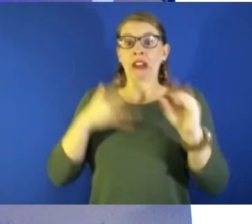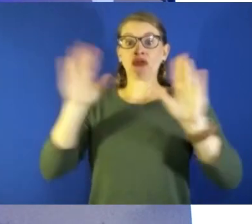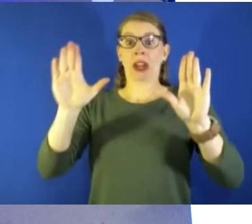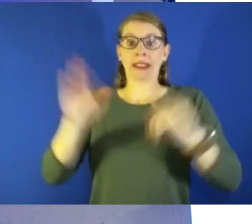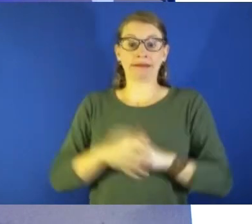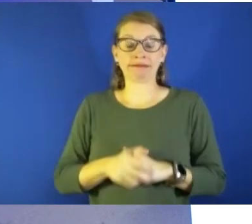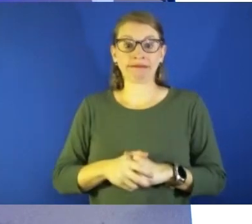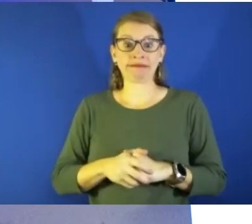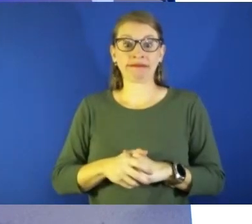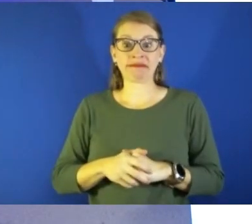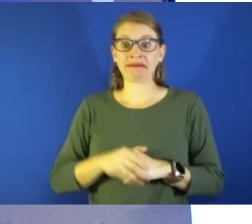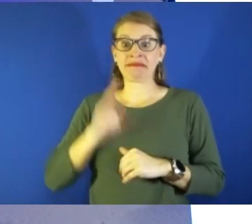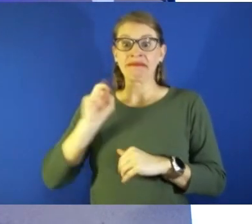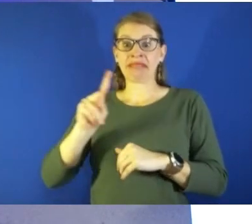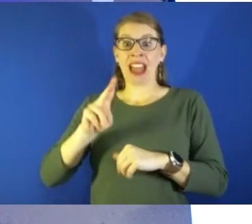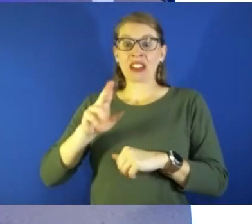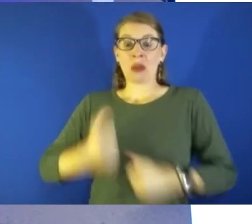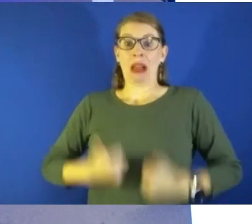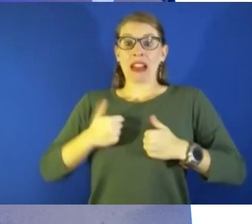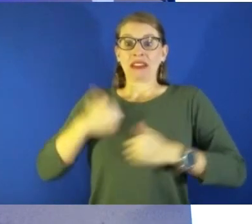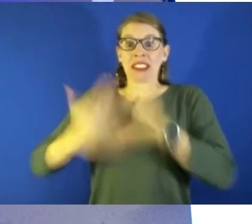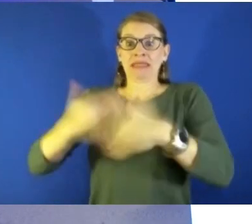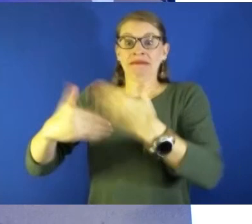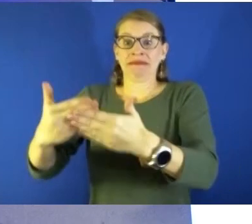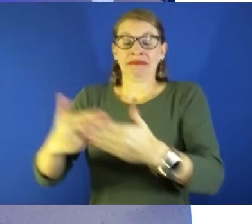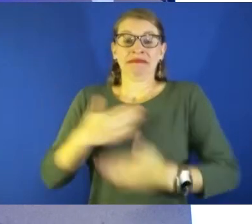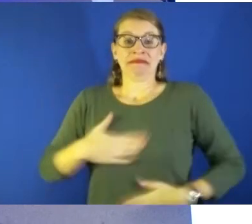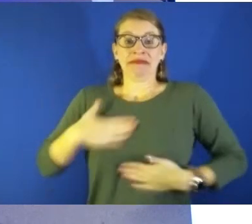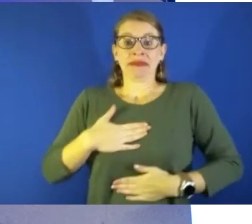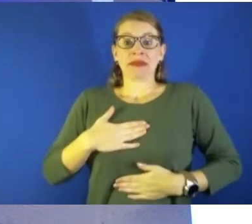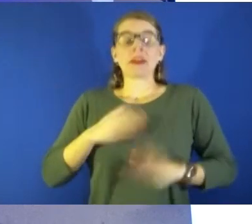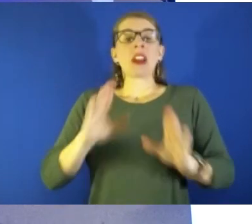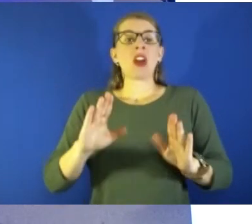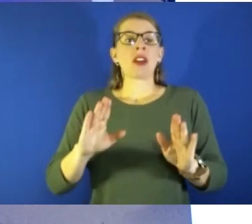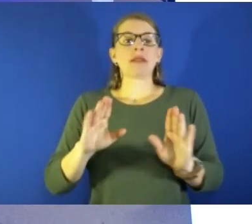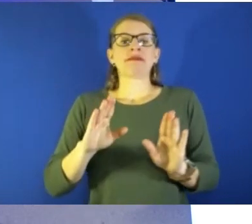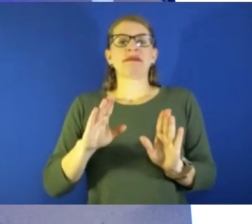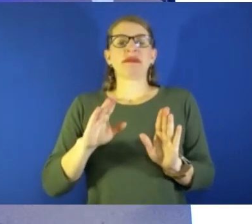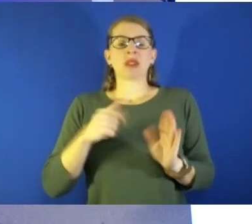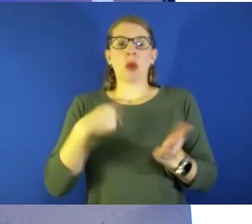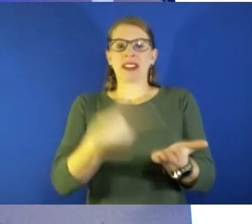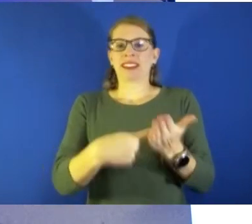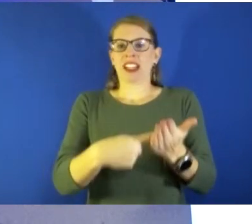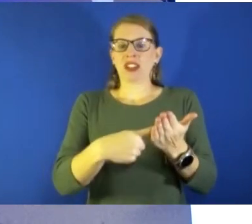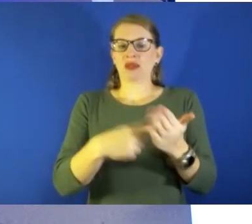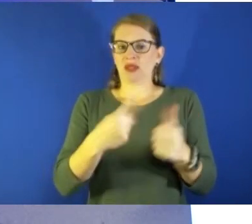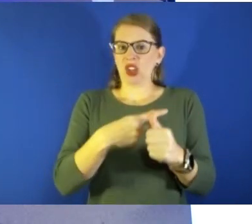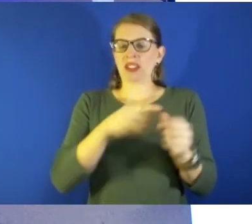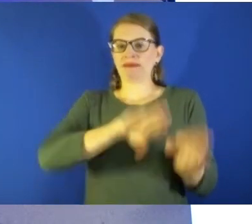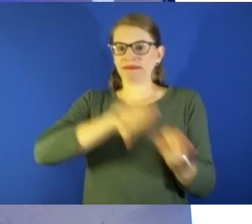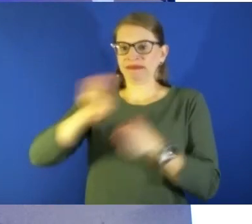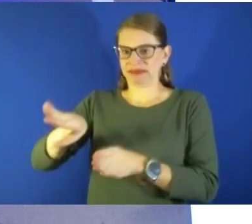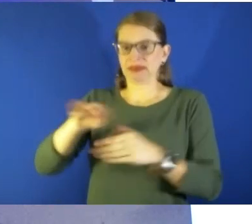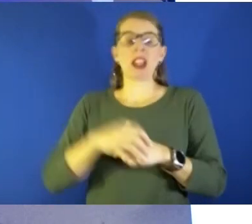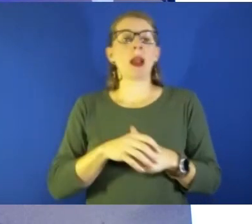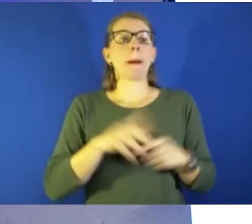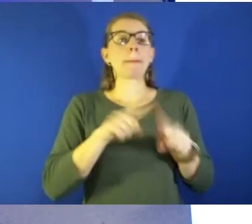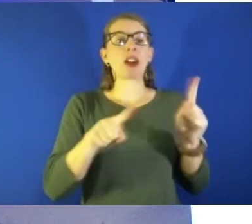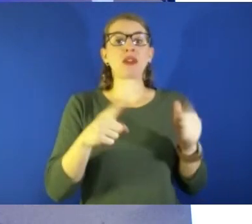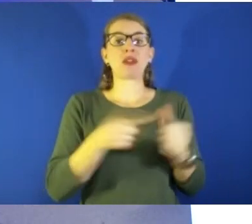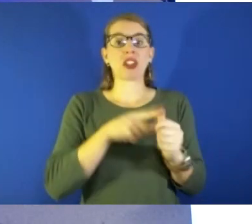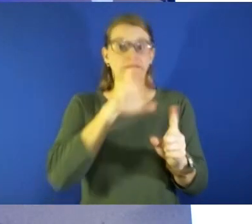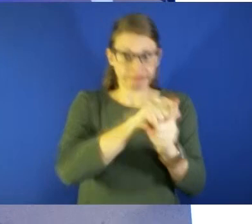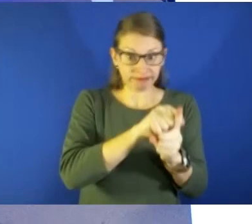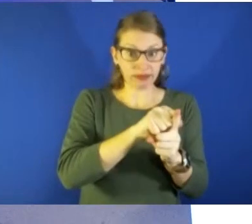And I want to get this part out of the way, Dr. Lindstrom, because early detection is key, and not missing your screenings. I think Betty's story